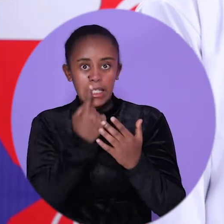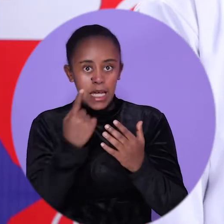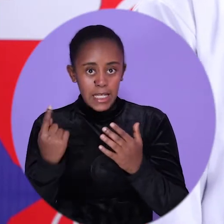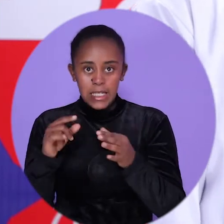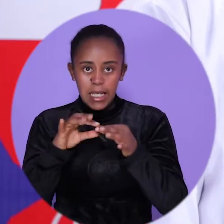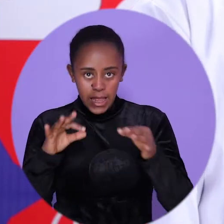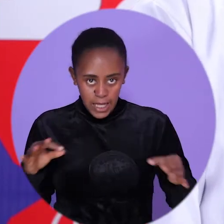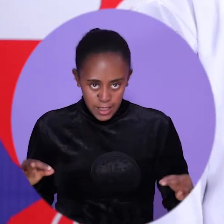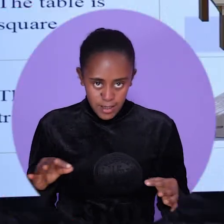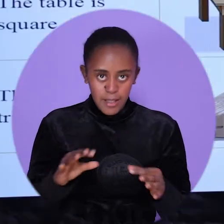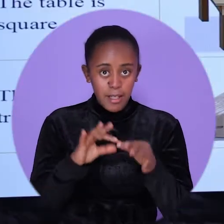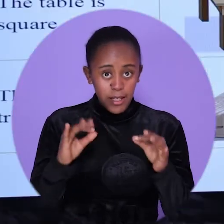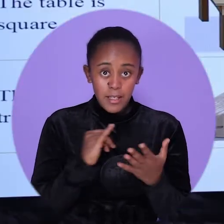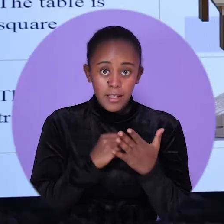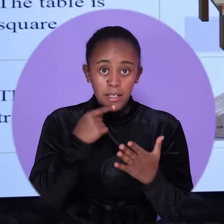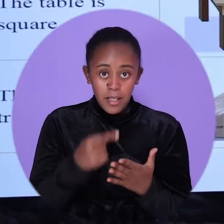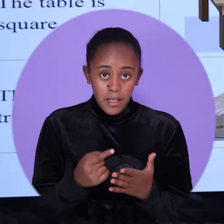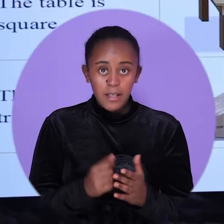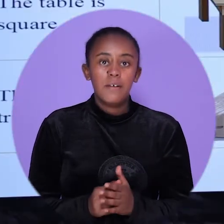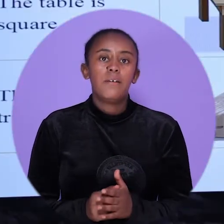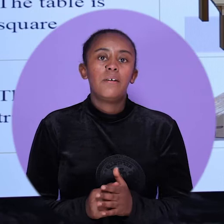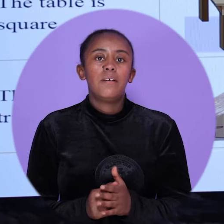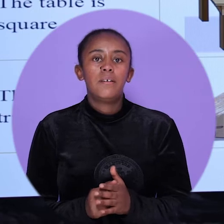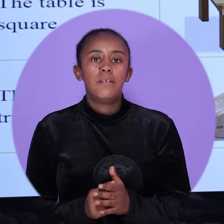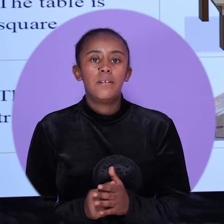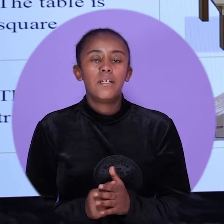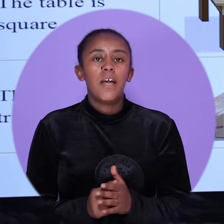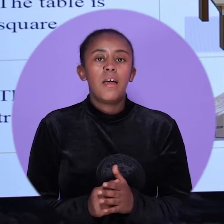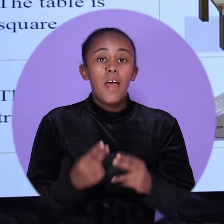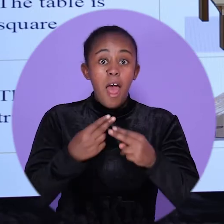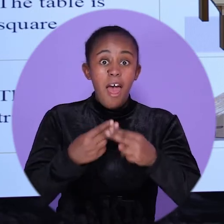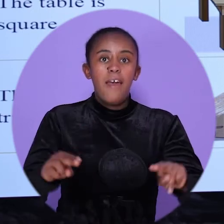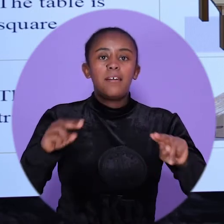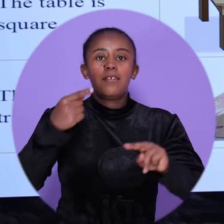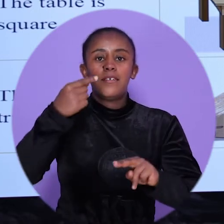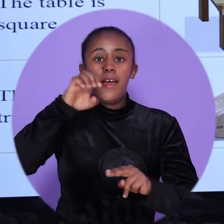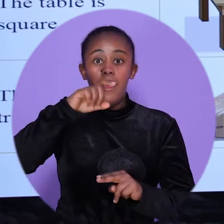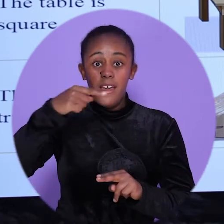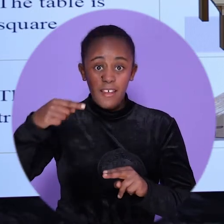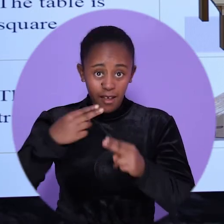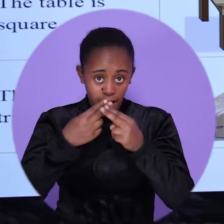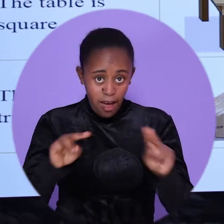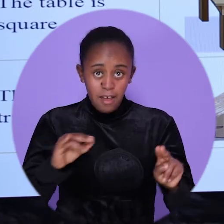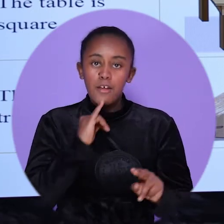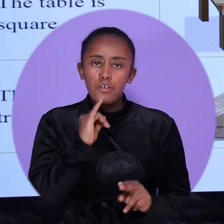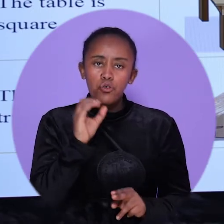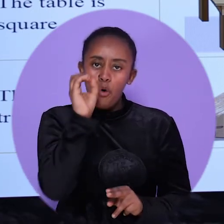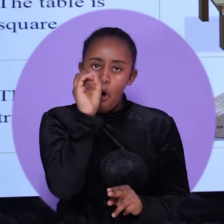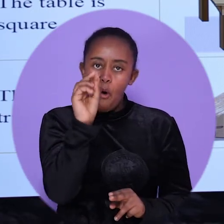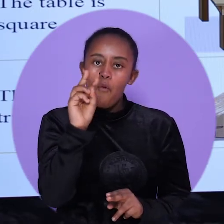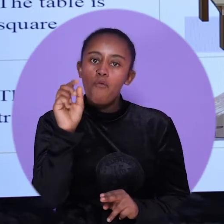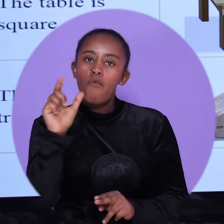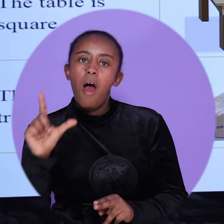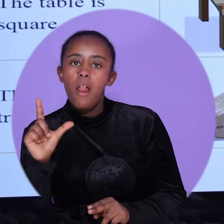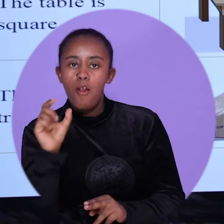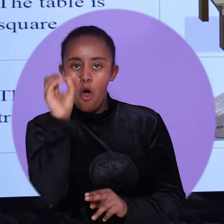The sentence, it says, the egg is oval. The egg is oval. Student, please